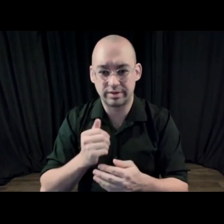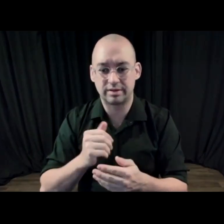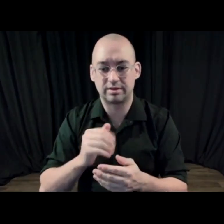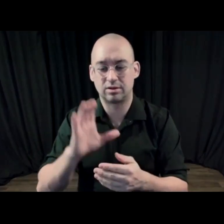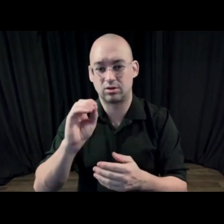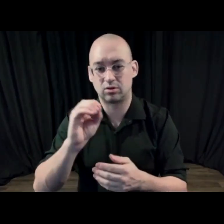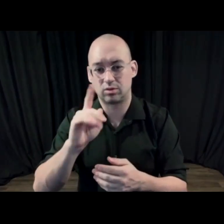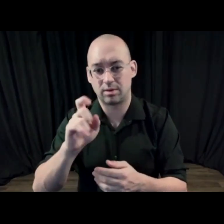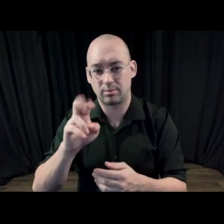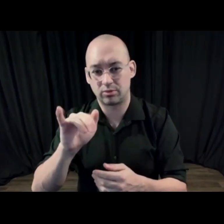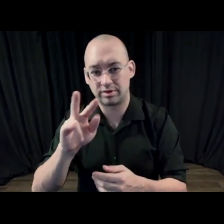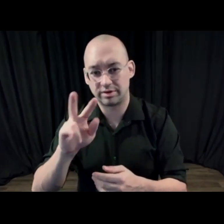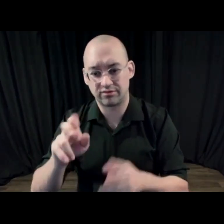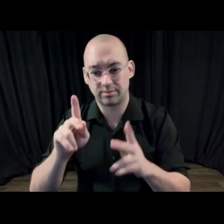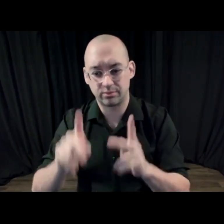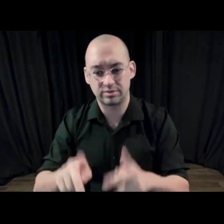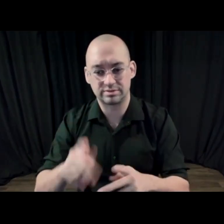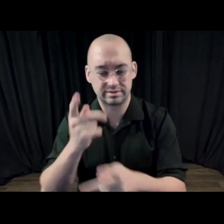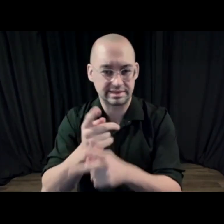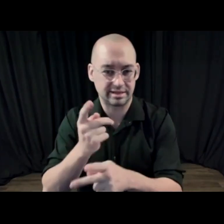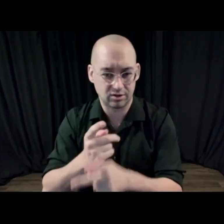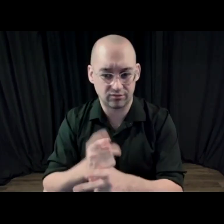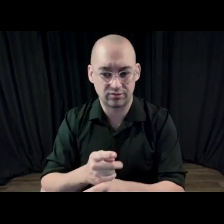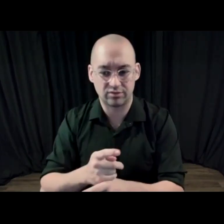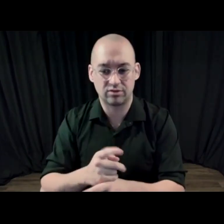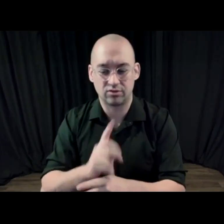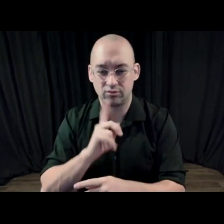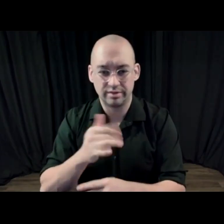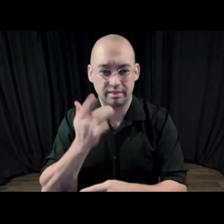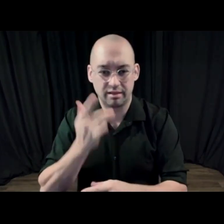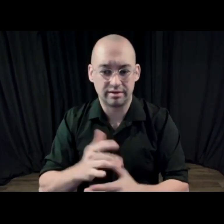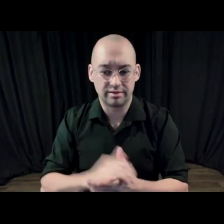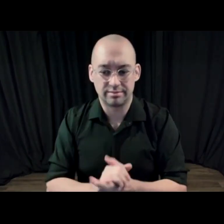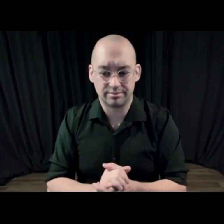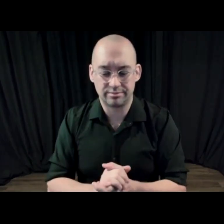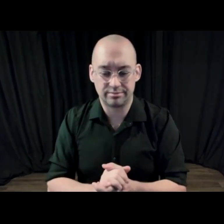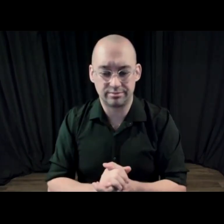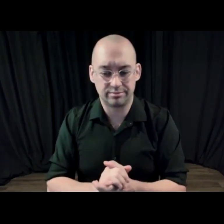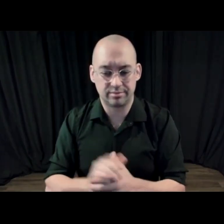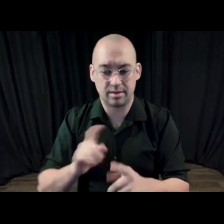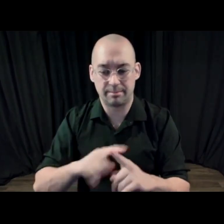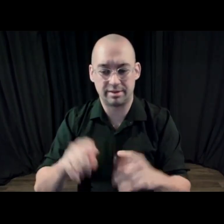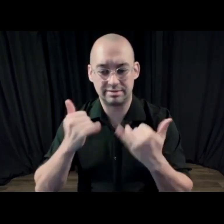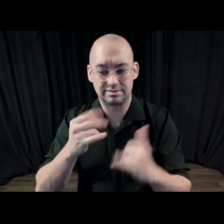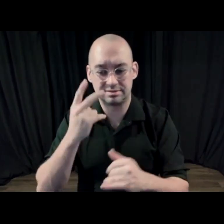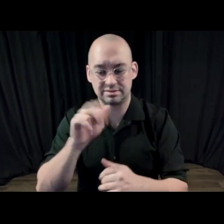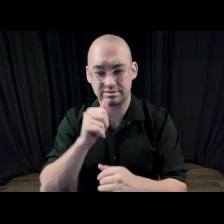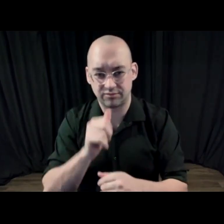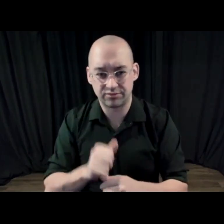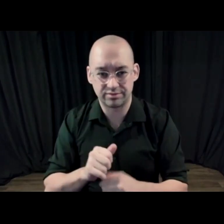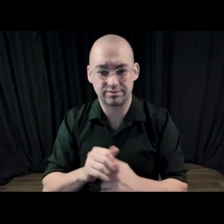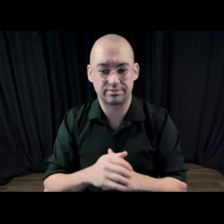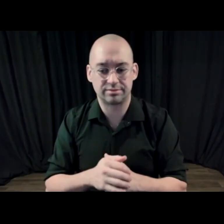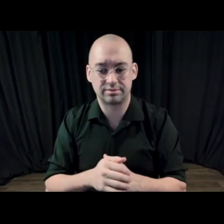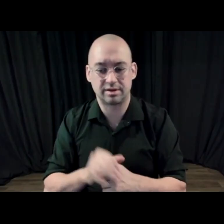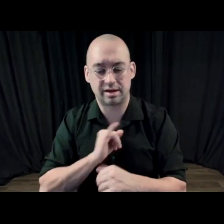cooperative person to be taken care of. I'm incredibly lucky in that regard. But I still see suffering. I still see struggling. I can